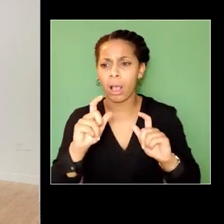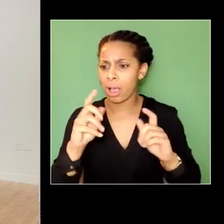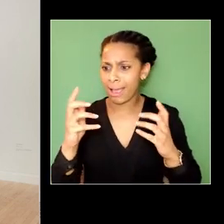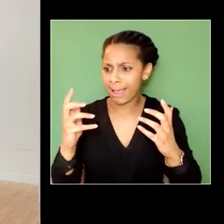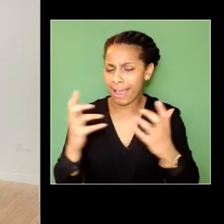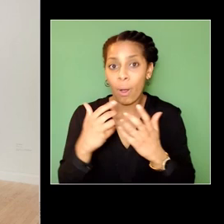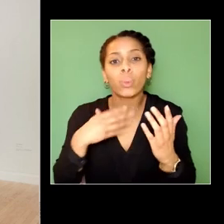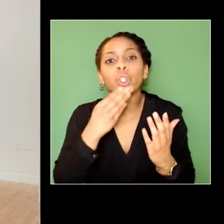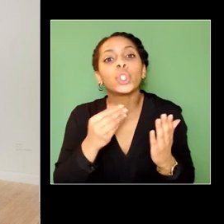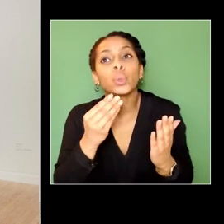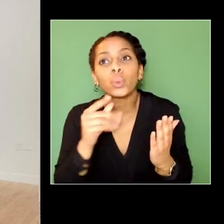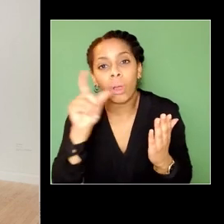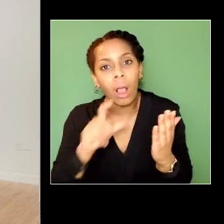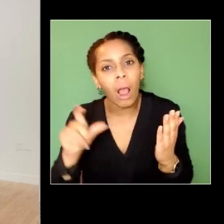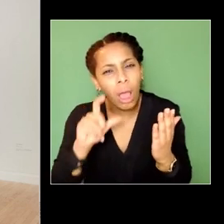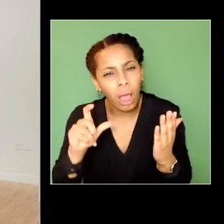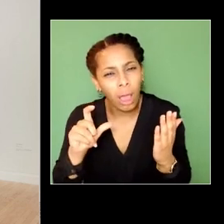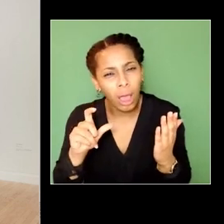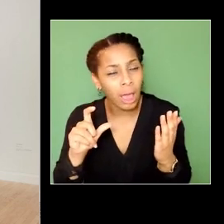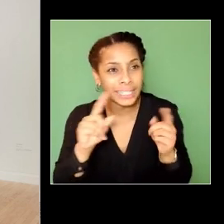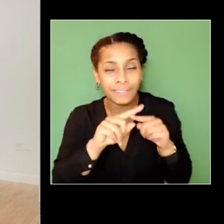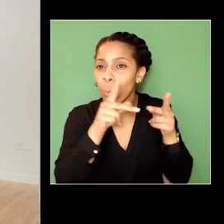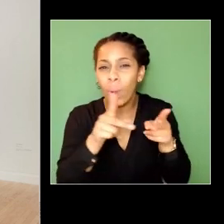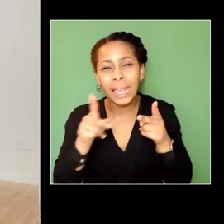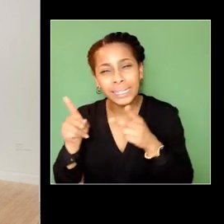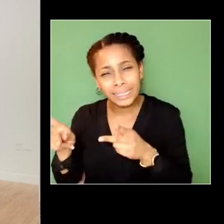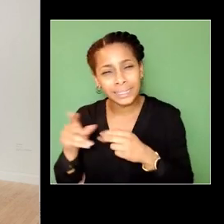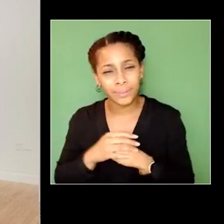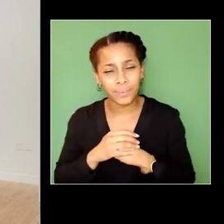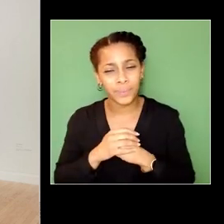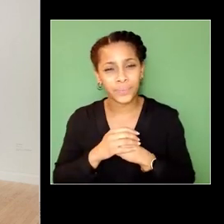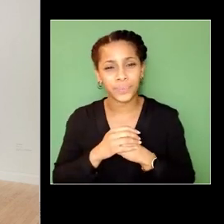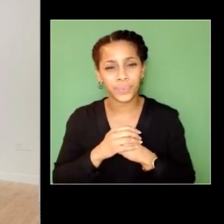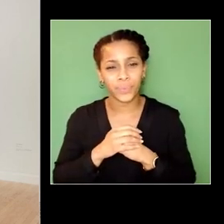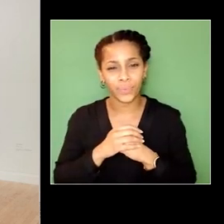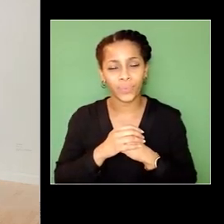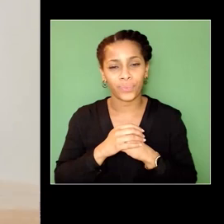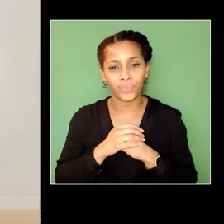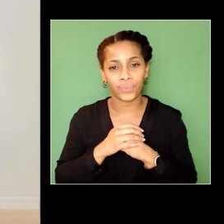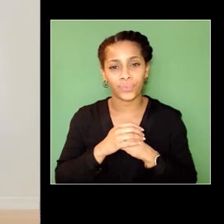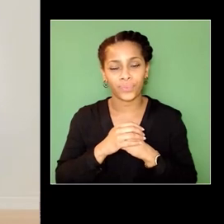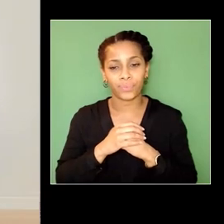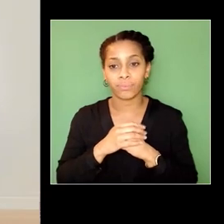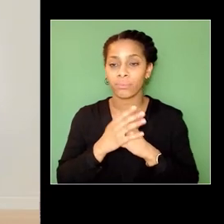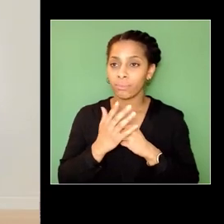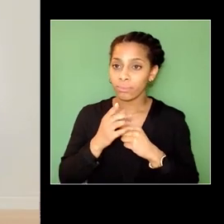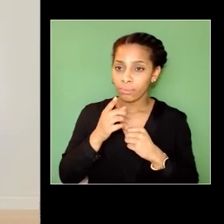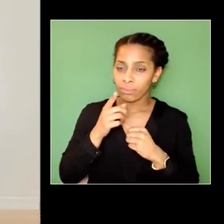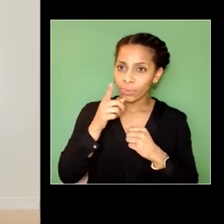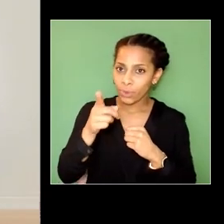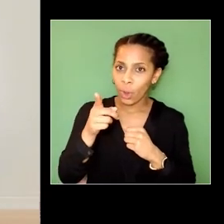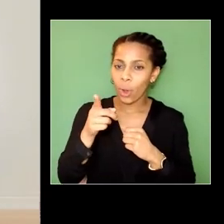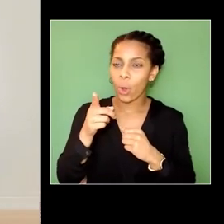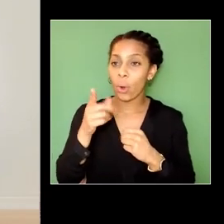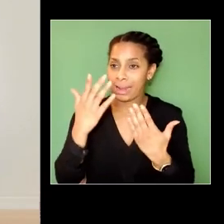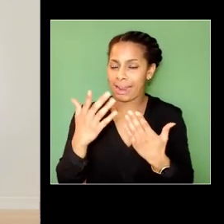every sense going forward. And then that then leads us right to then the fact that your